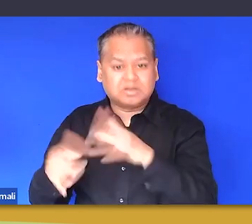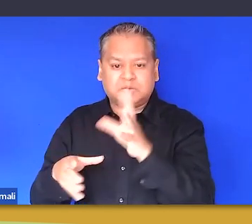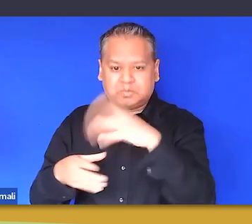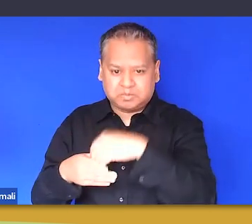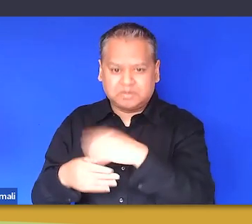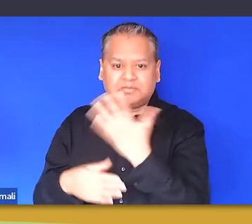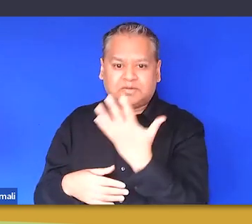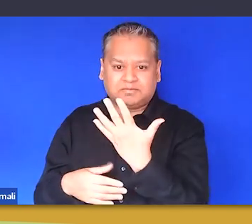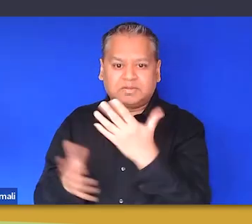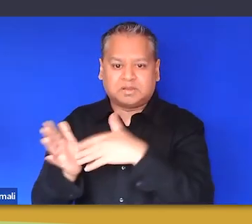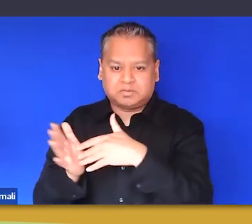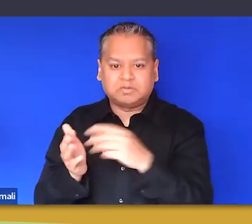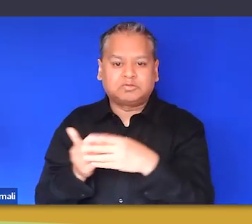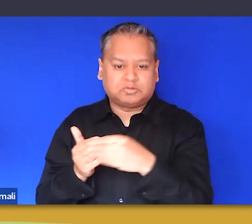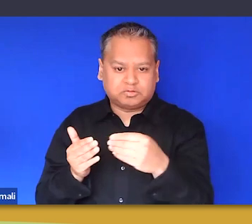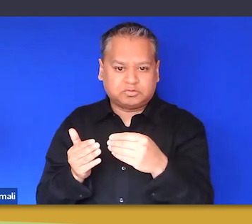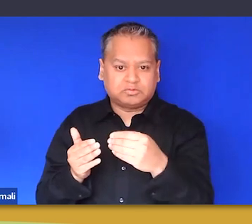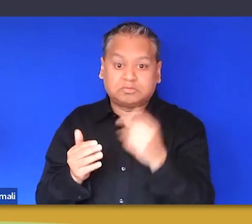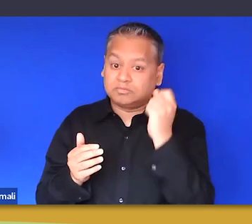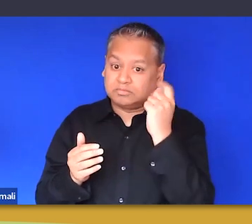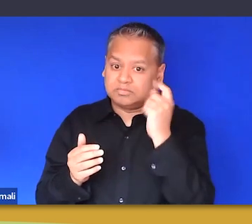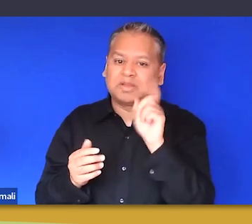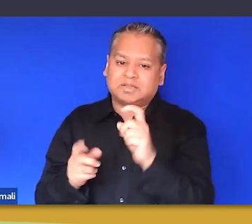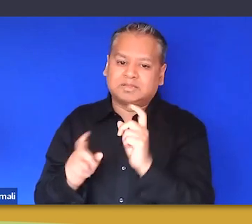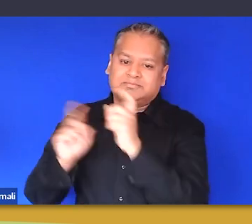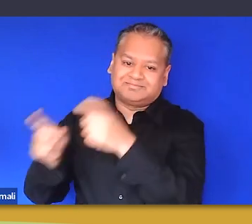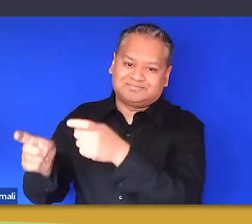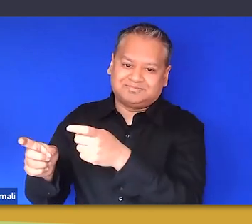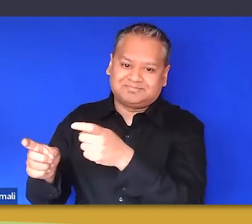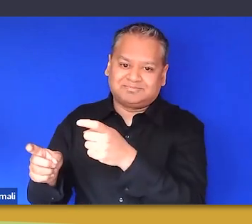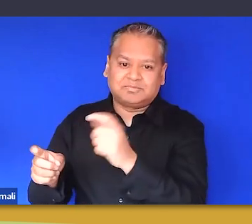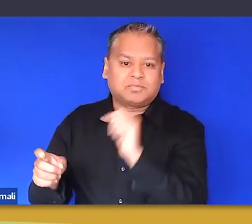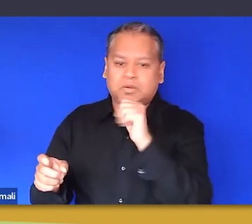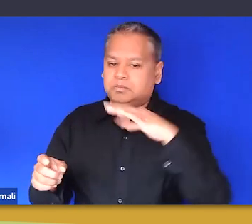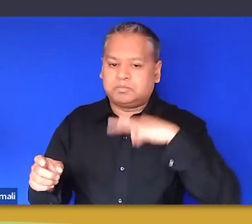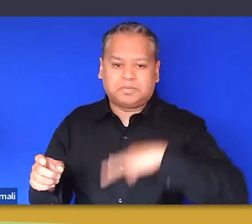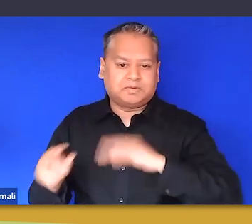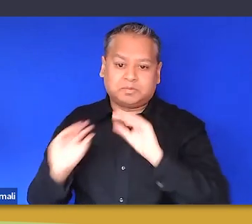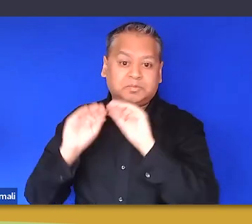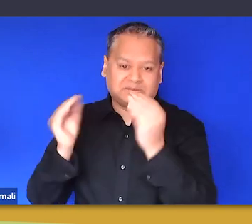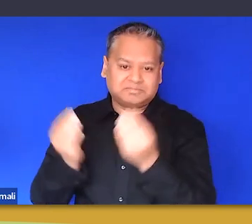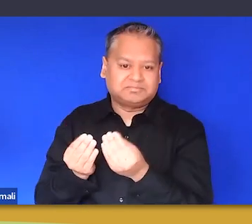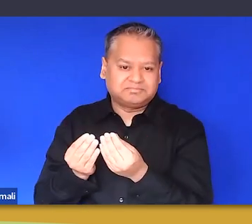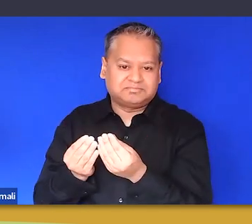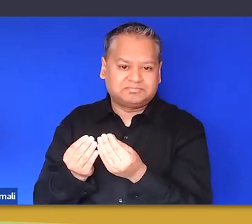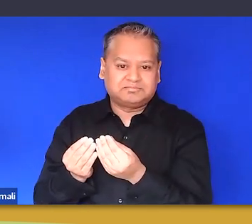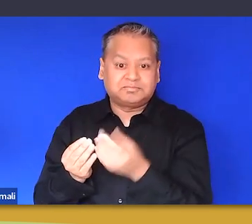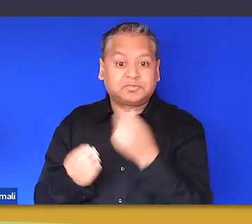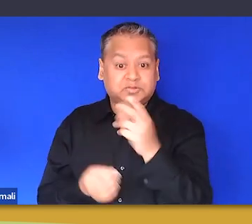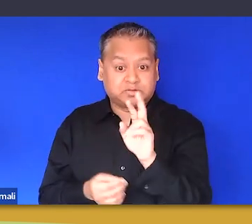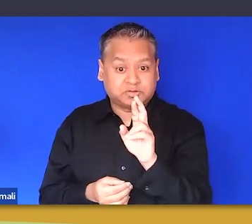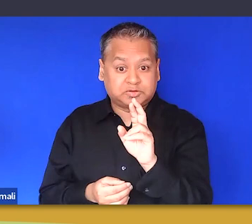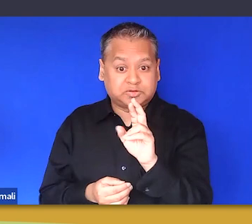choice. And this year, Dr. Zubedeh is donating the grant to the Black Physicians of British Columbia.